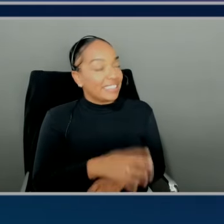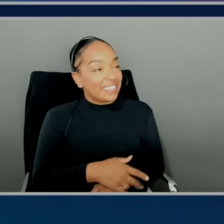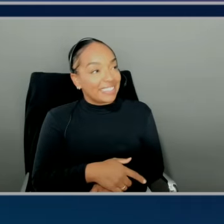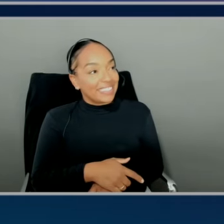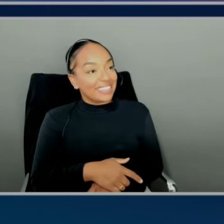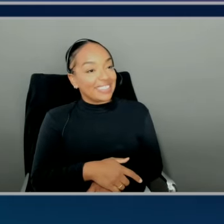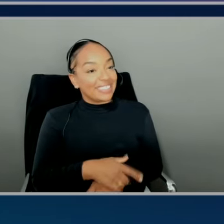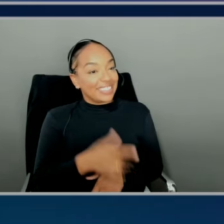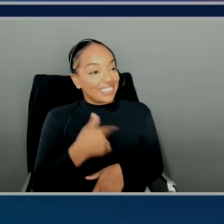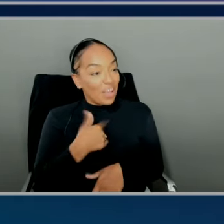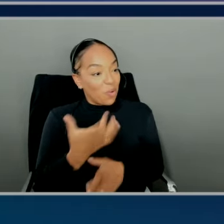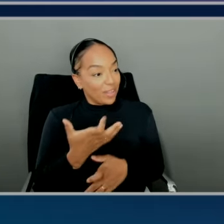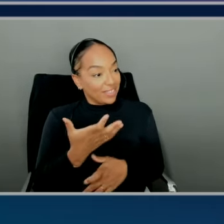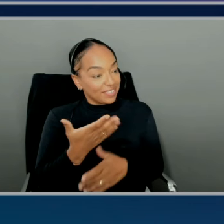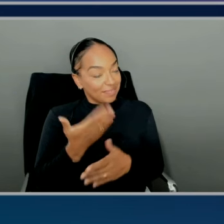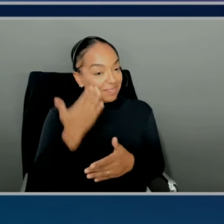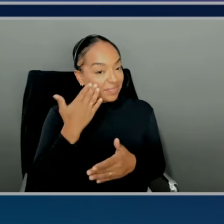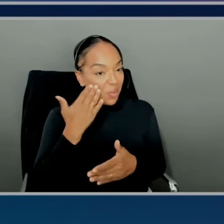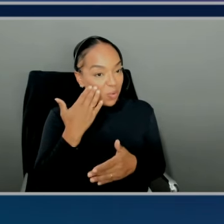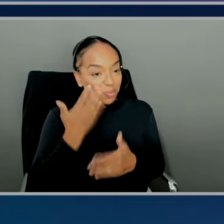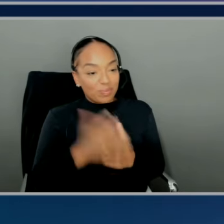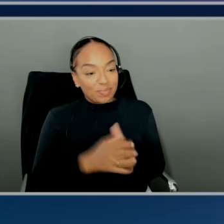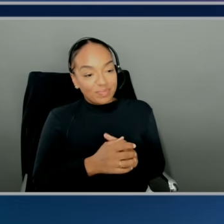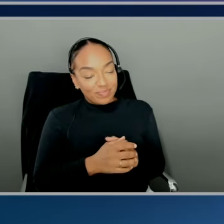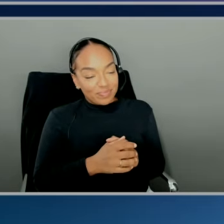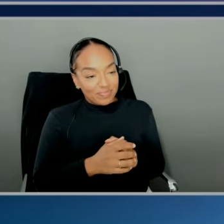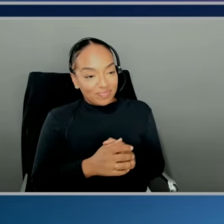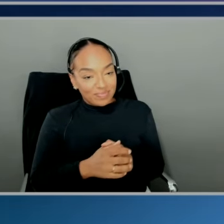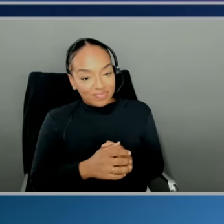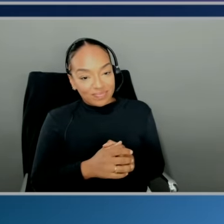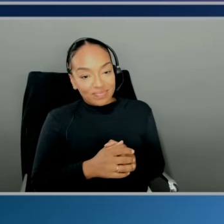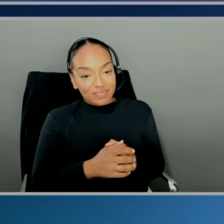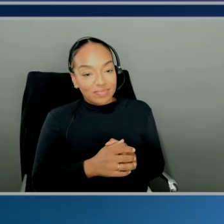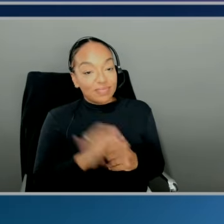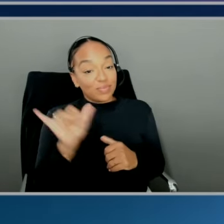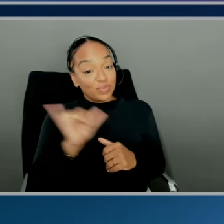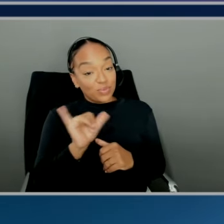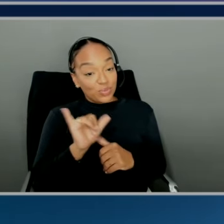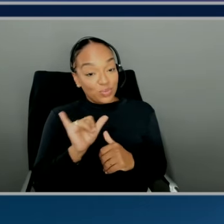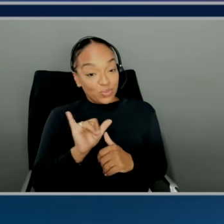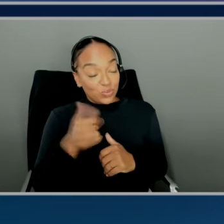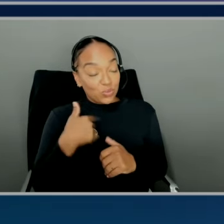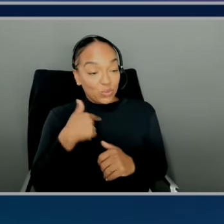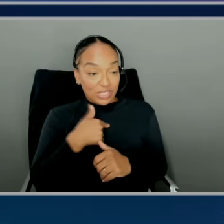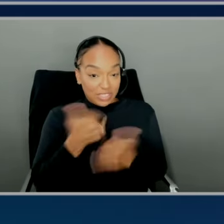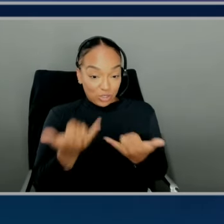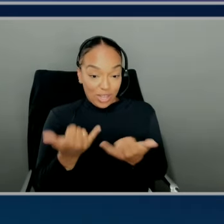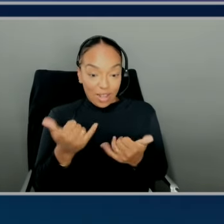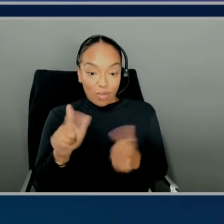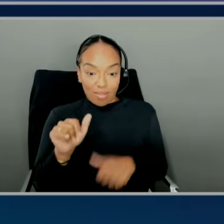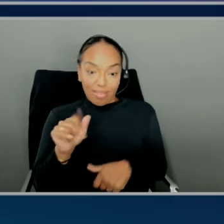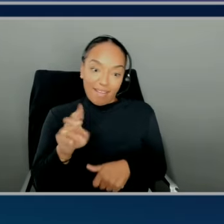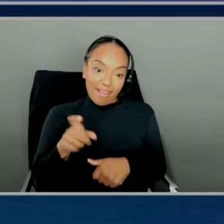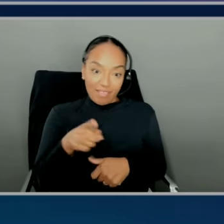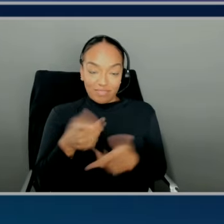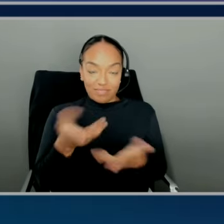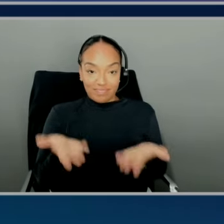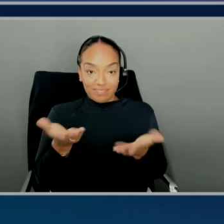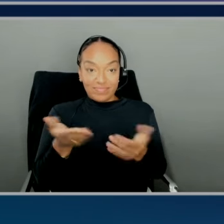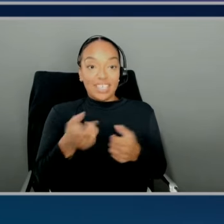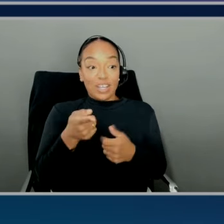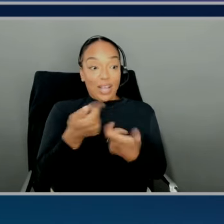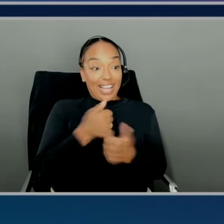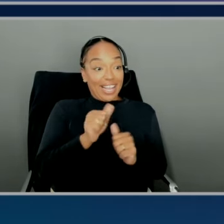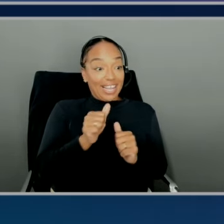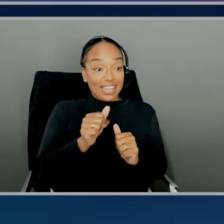I would love to be brought up to speed if that were the case anywhere, anytime. Also, we are live, so in the chat, if you have any questions about this, if you have